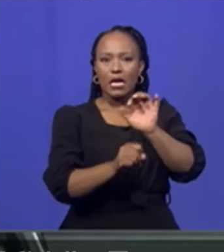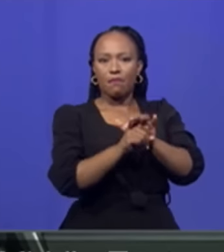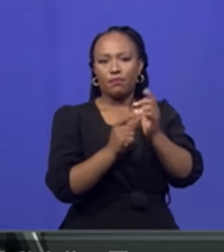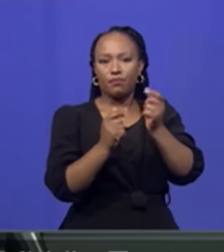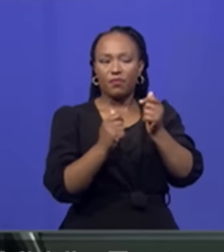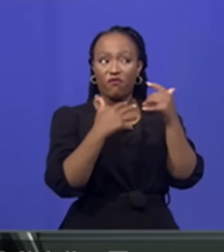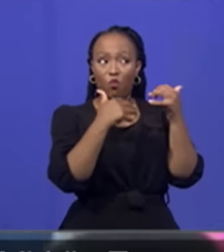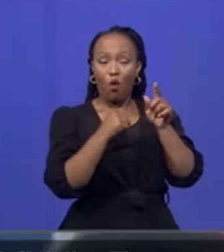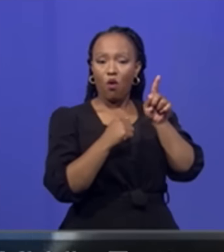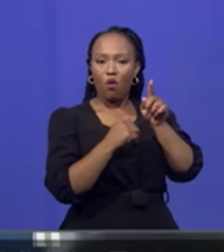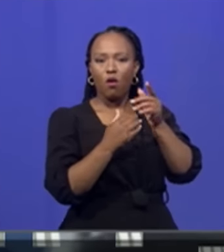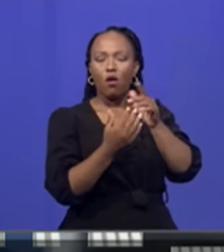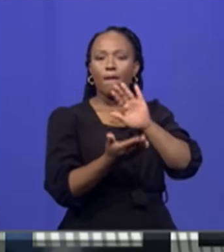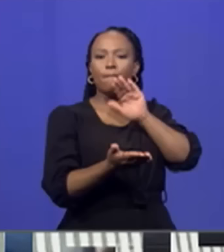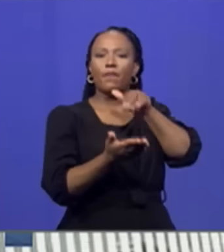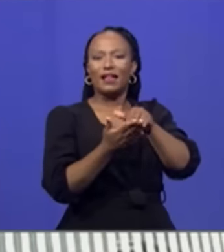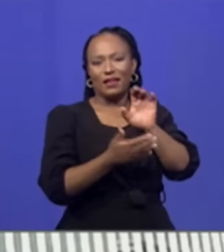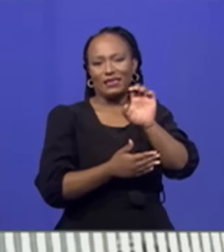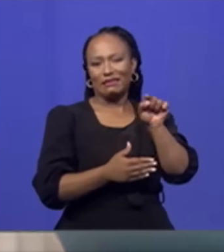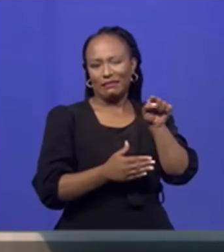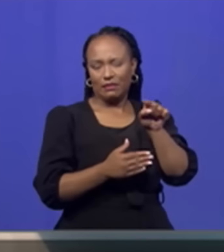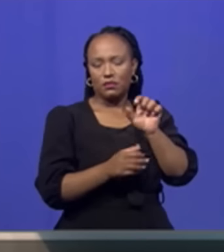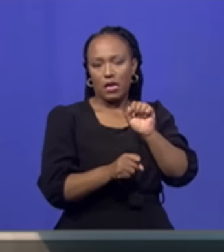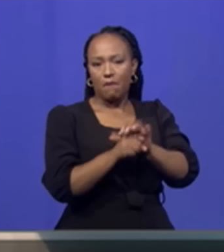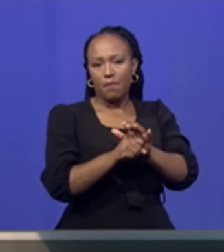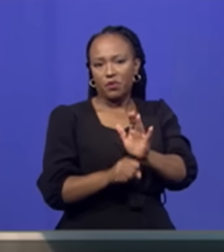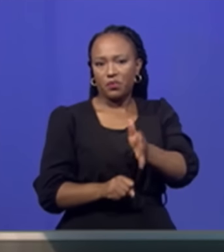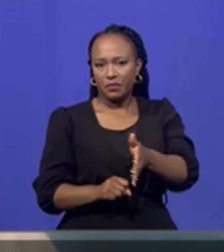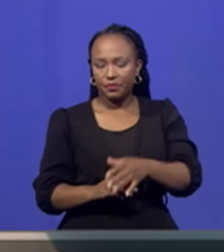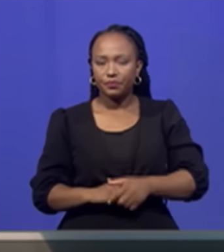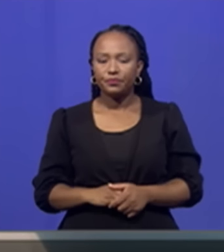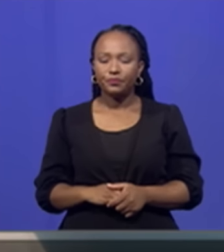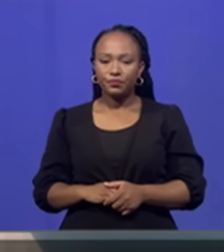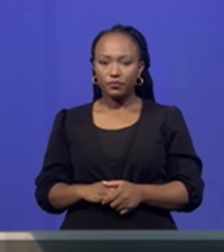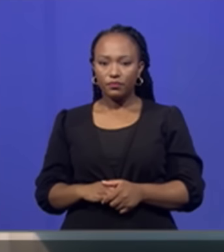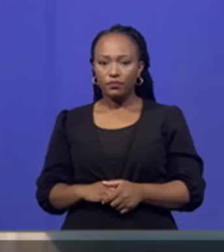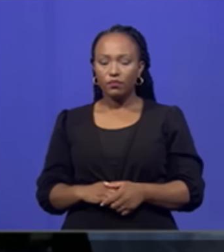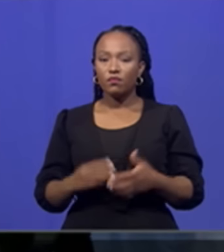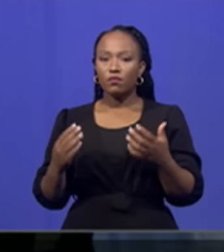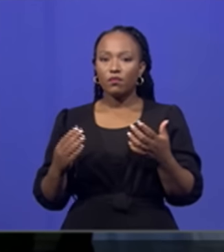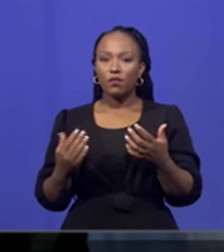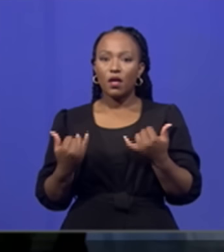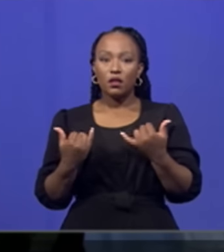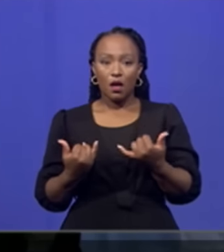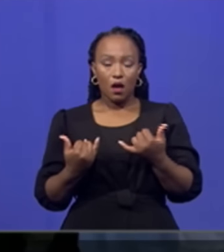hare. The disease burden index globally is actually on the rise.